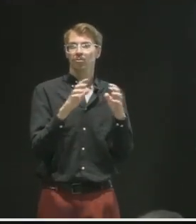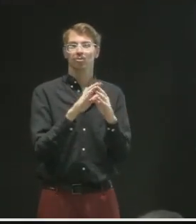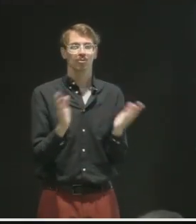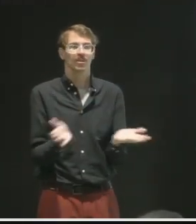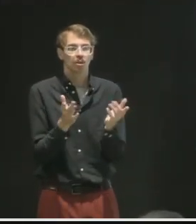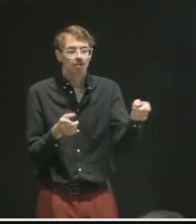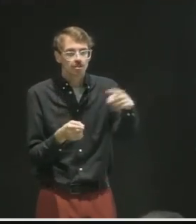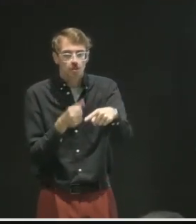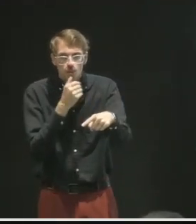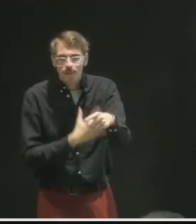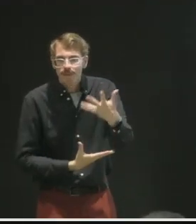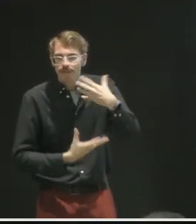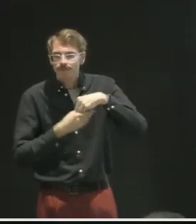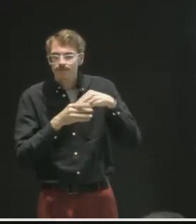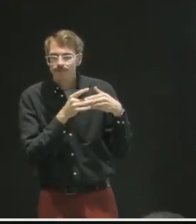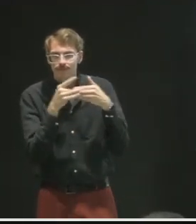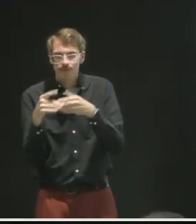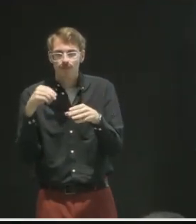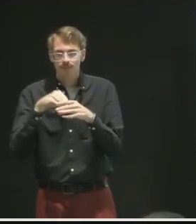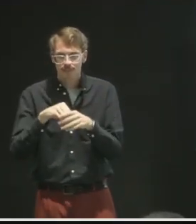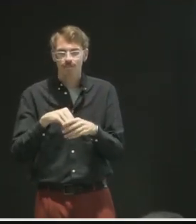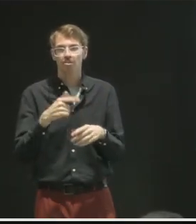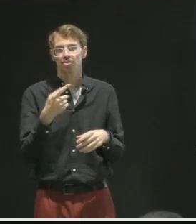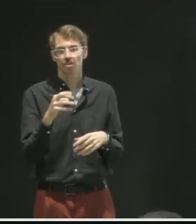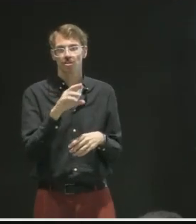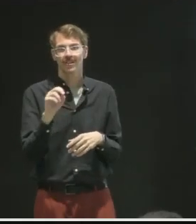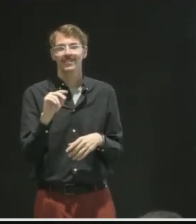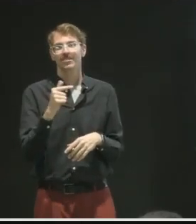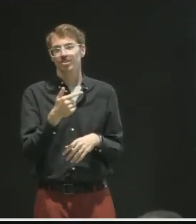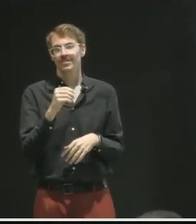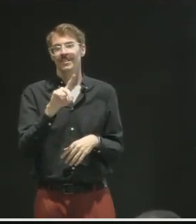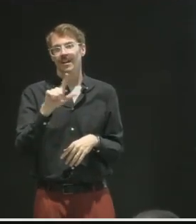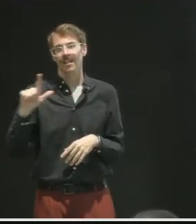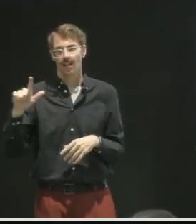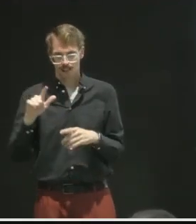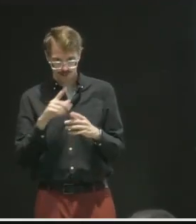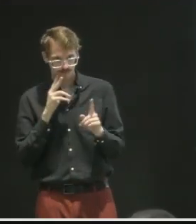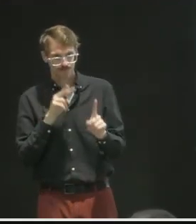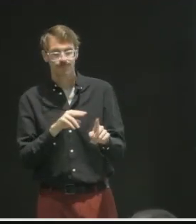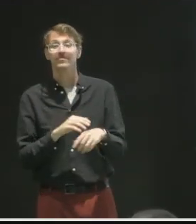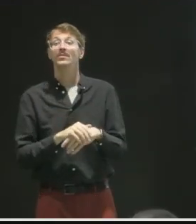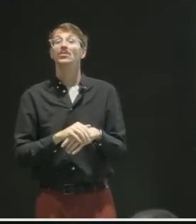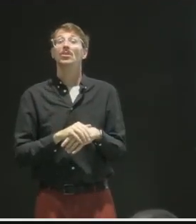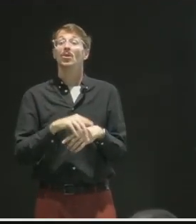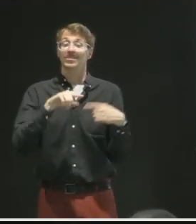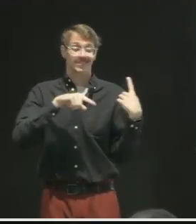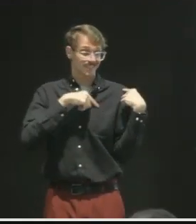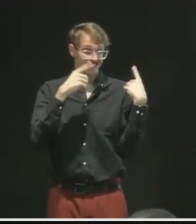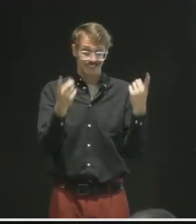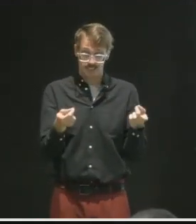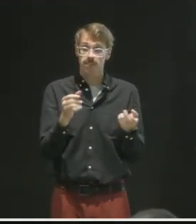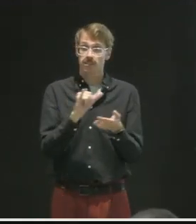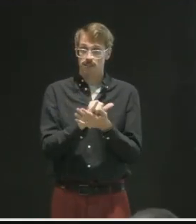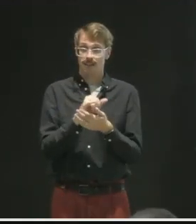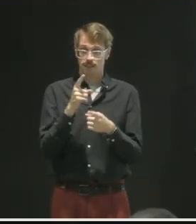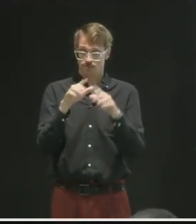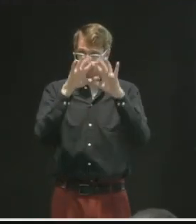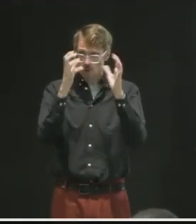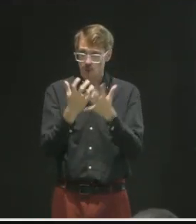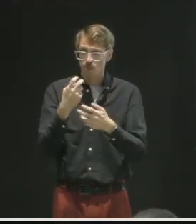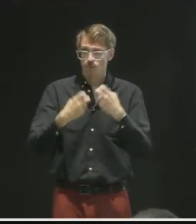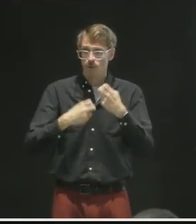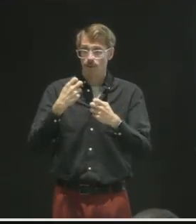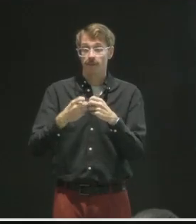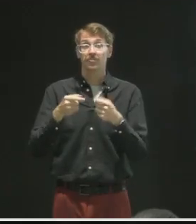and capacity development initiatives. So since gender-responsive disaster risk reduction is a global issue, through